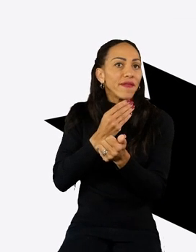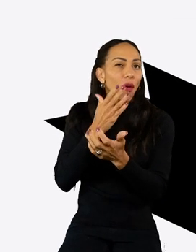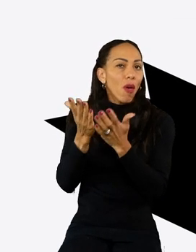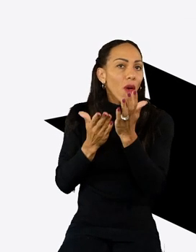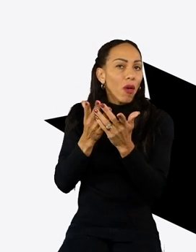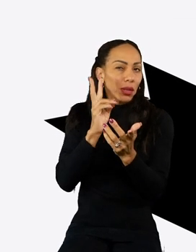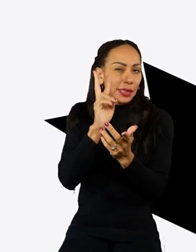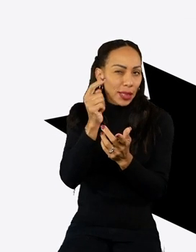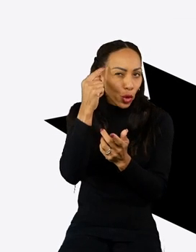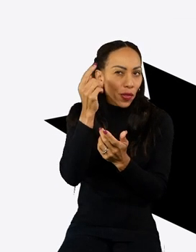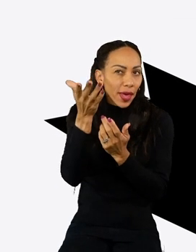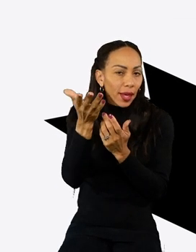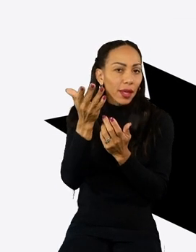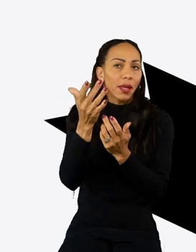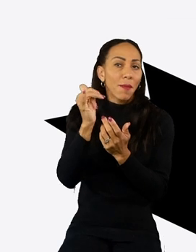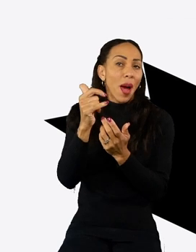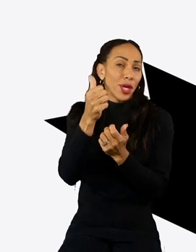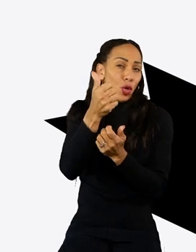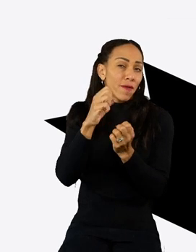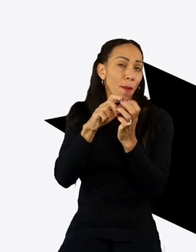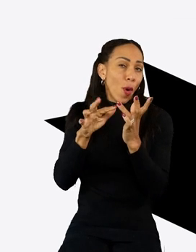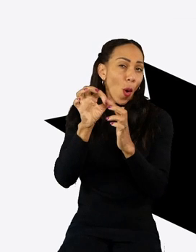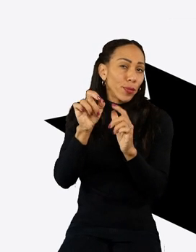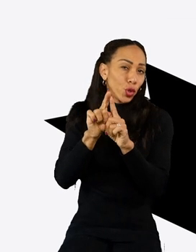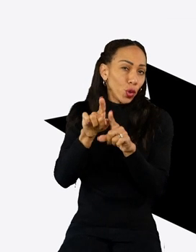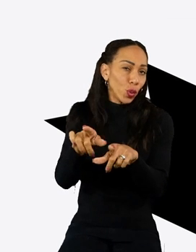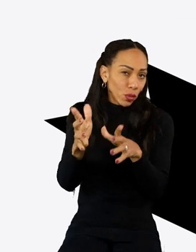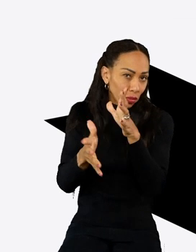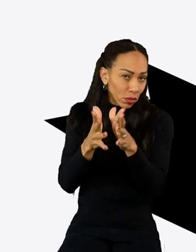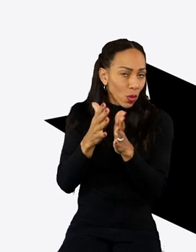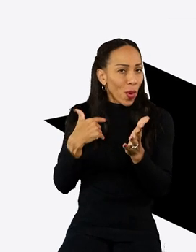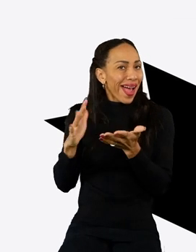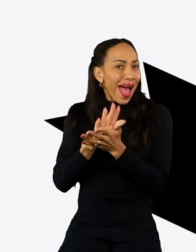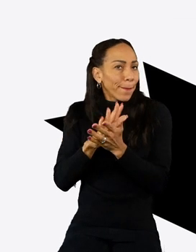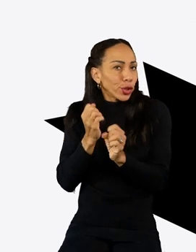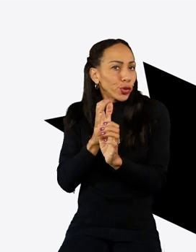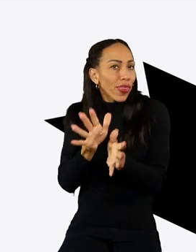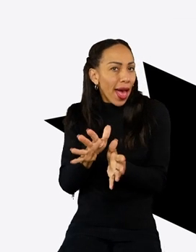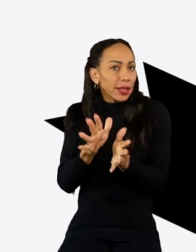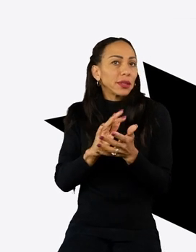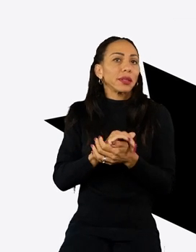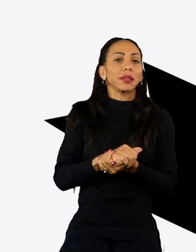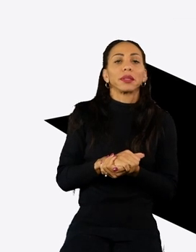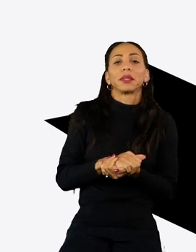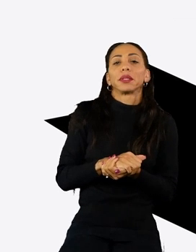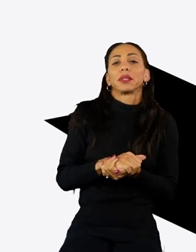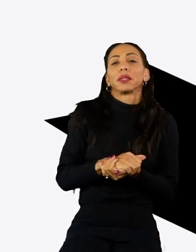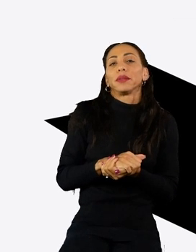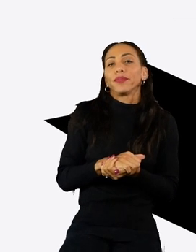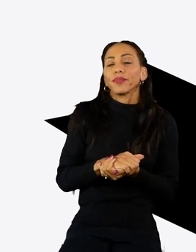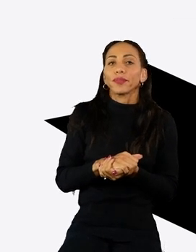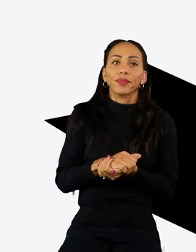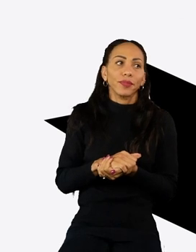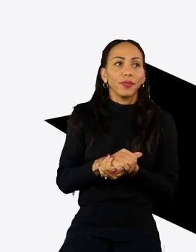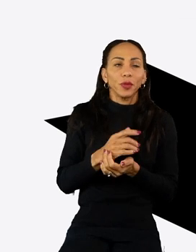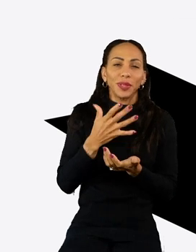BOP might be a good way to go. I'd like to see what you think about that, but I'm more than happy for us to come up